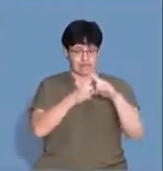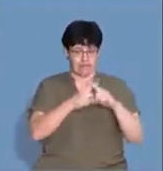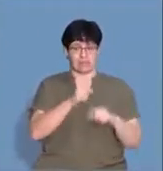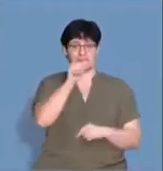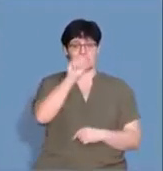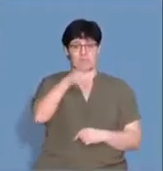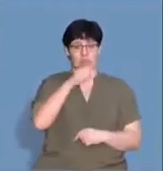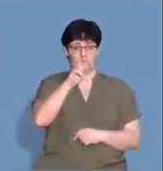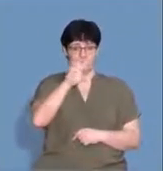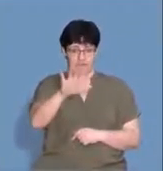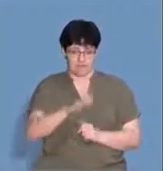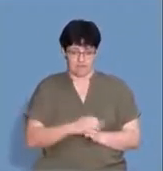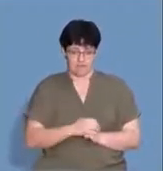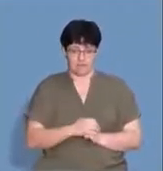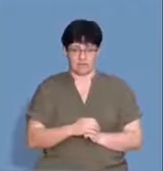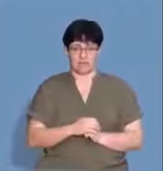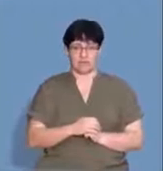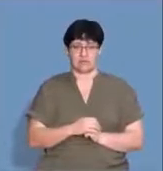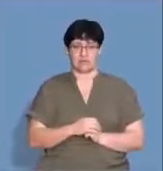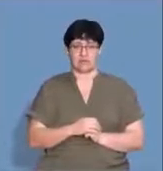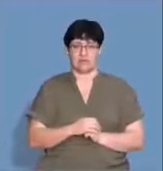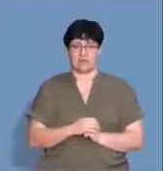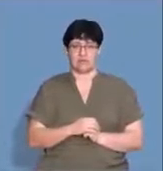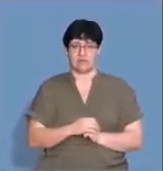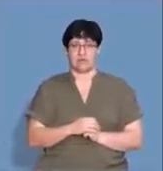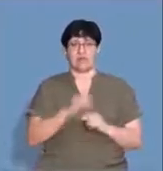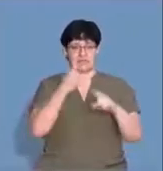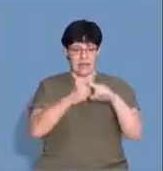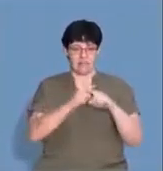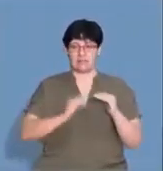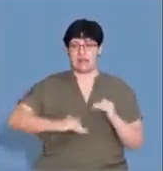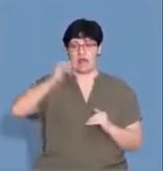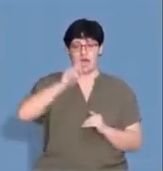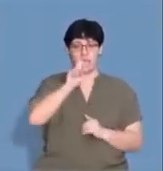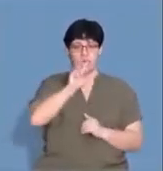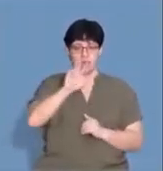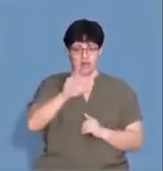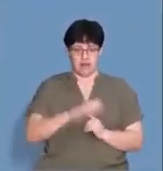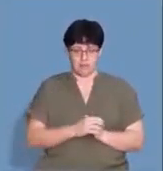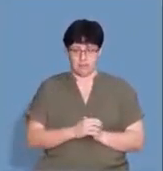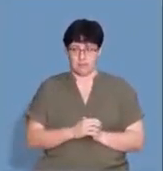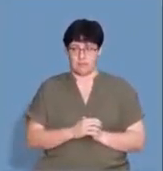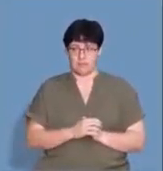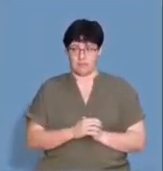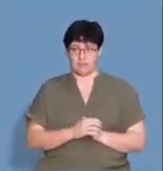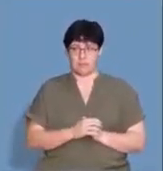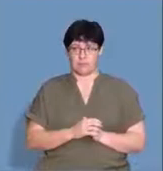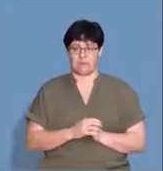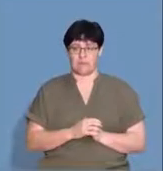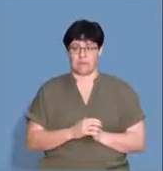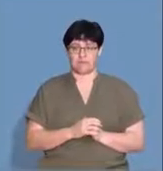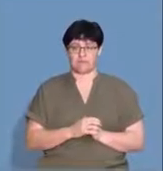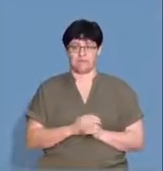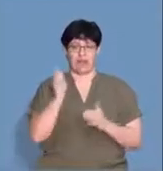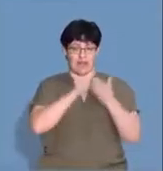times my radius again and times by my height. Just going to write it underneath here, times by 19.